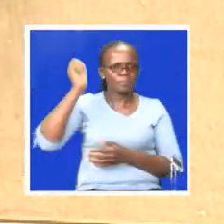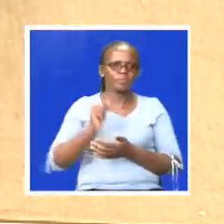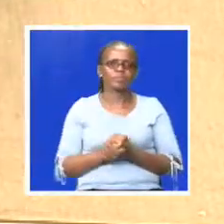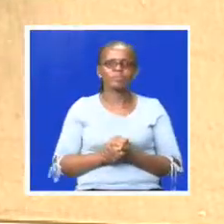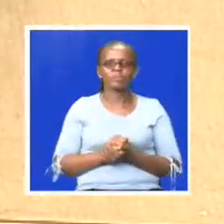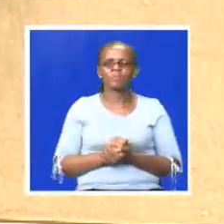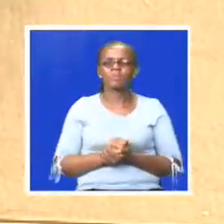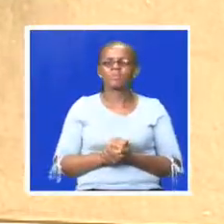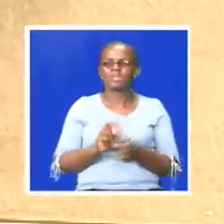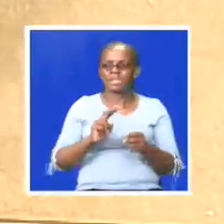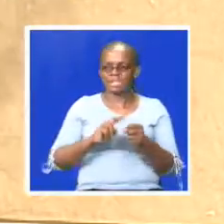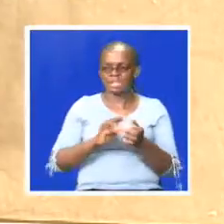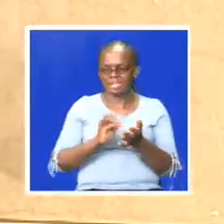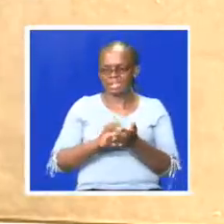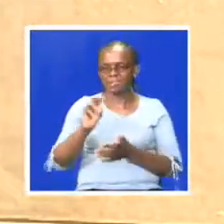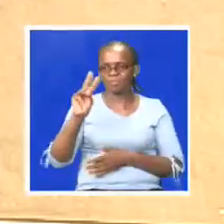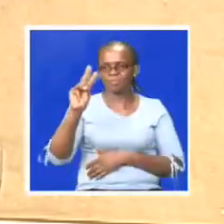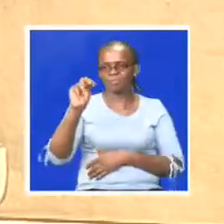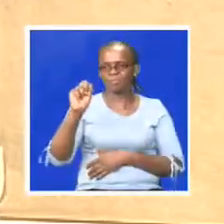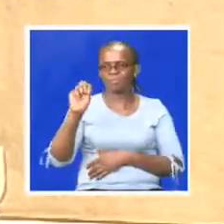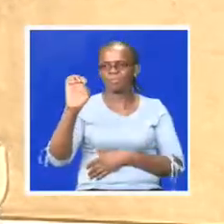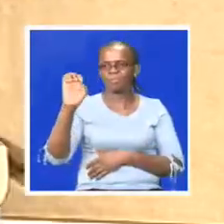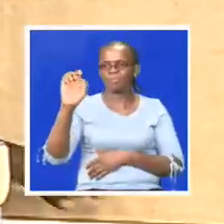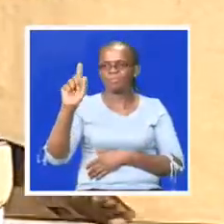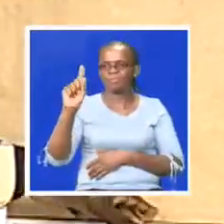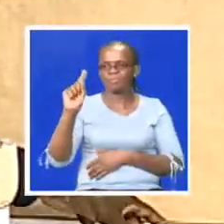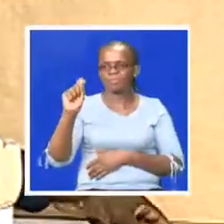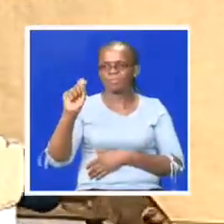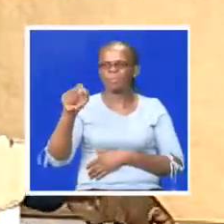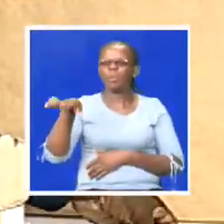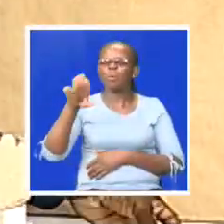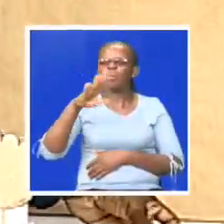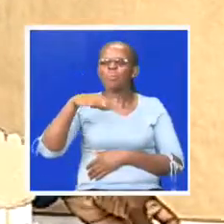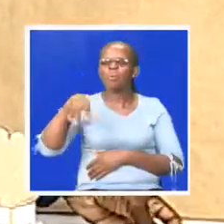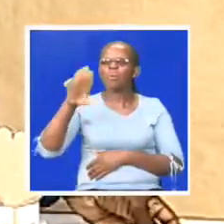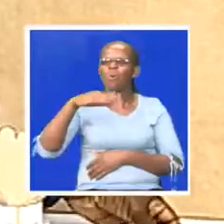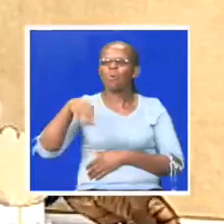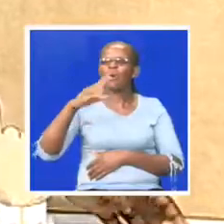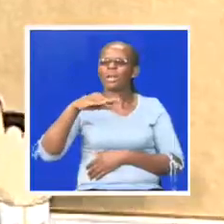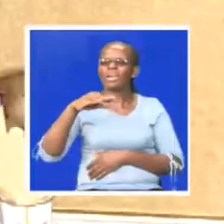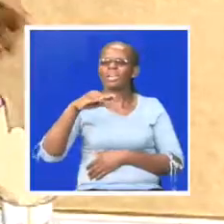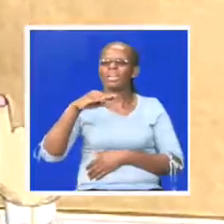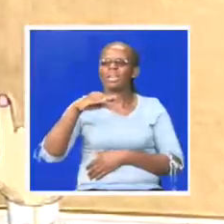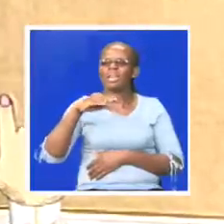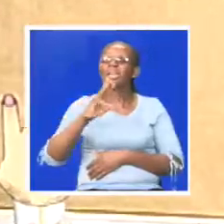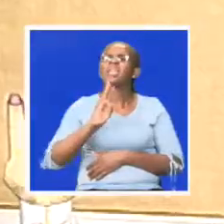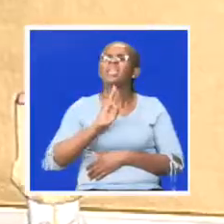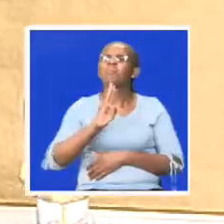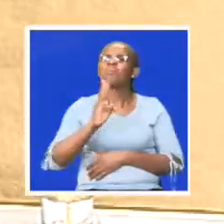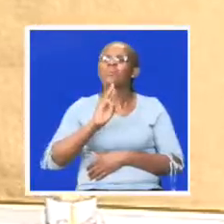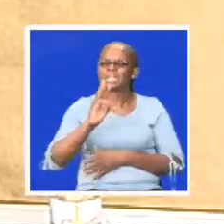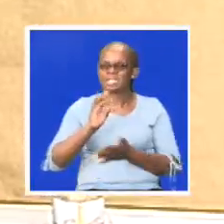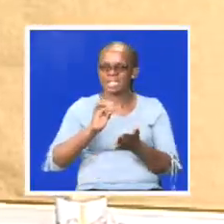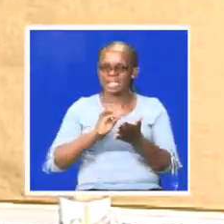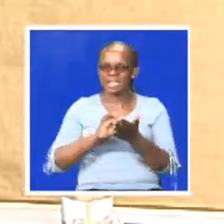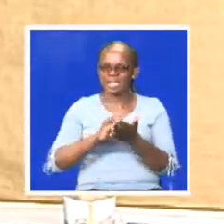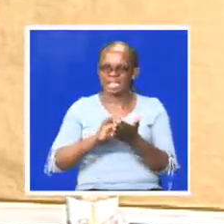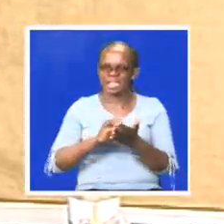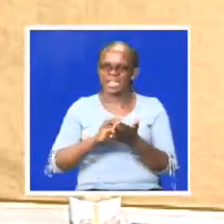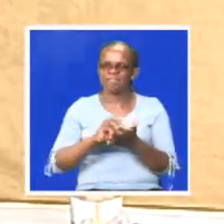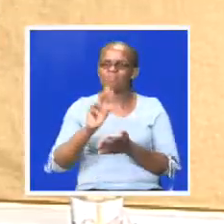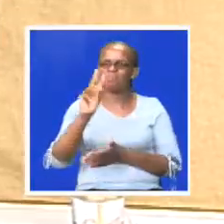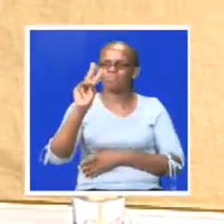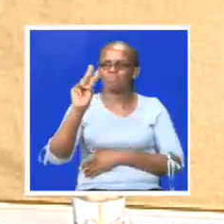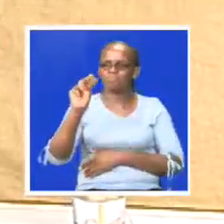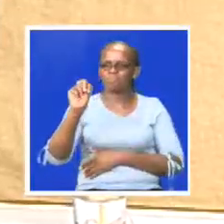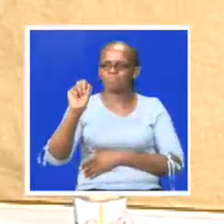also a net. All these words, when you say them, they make the same sound, and the sound is